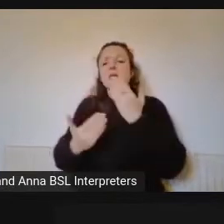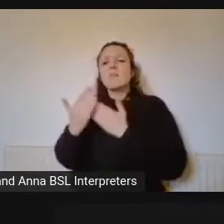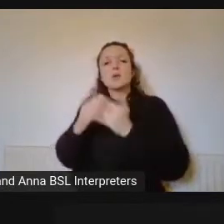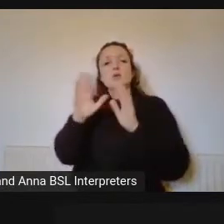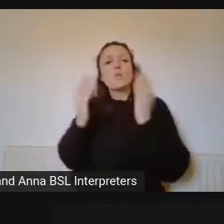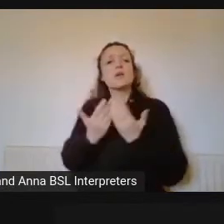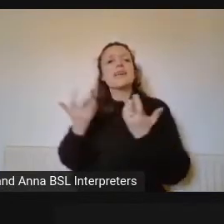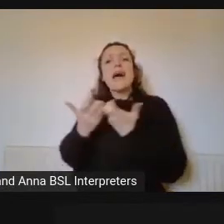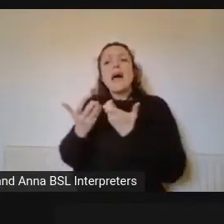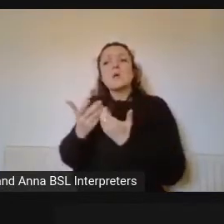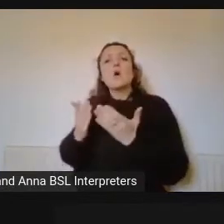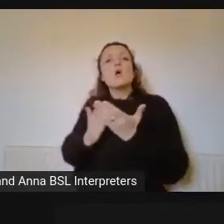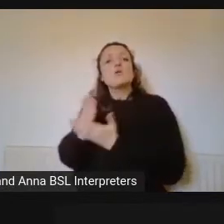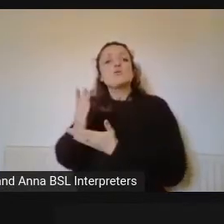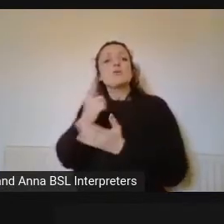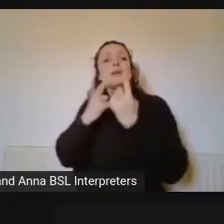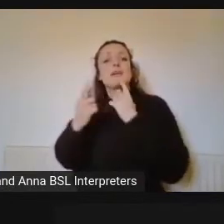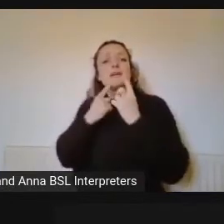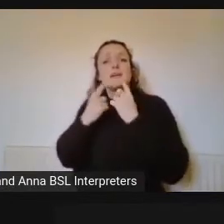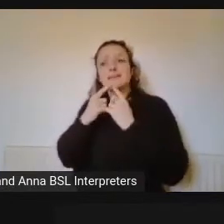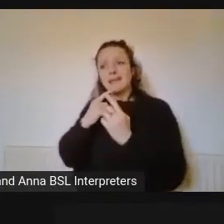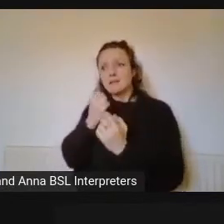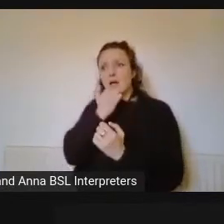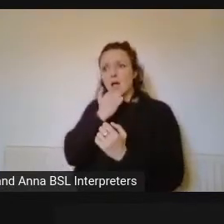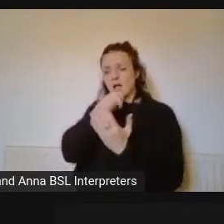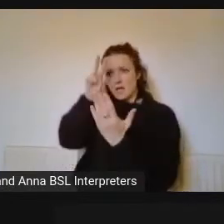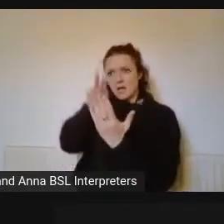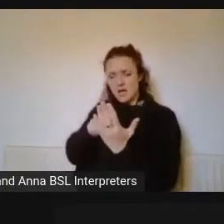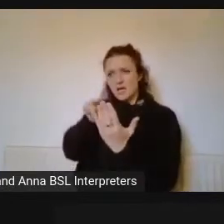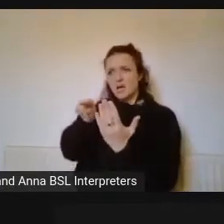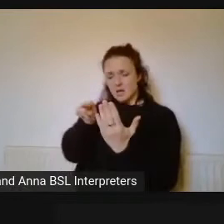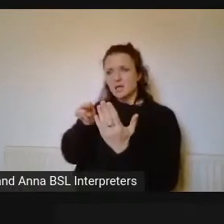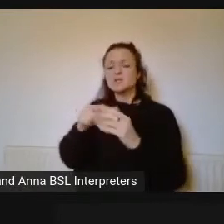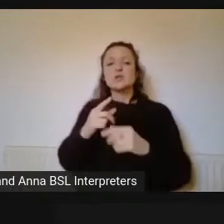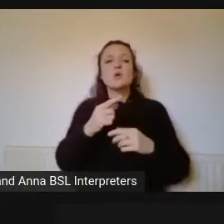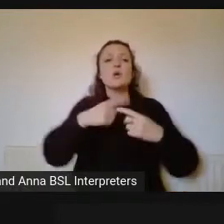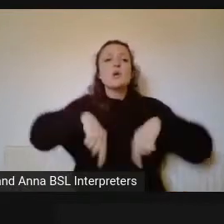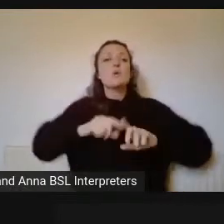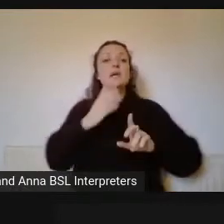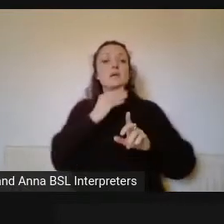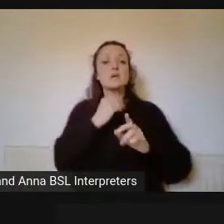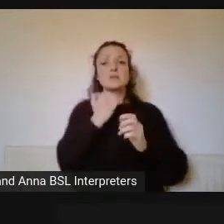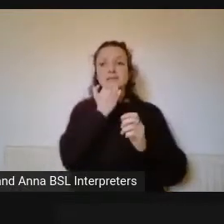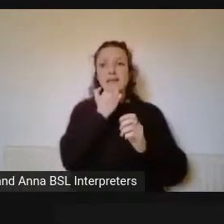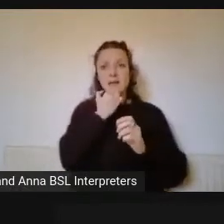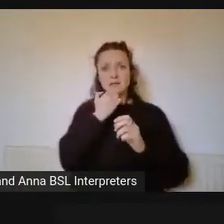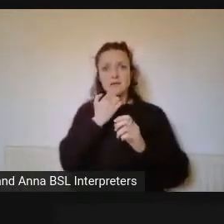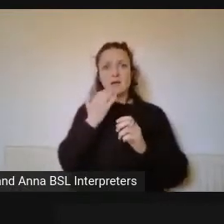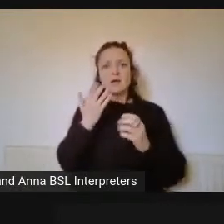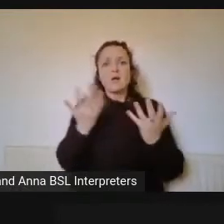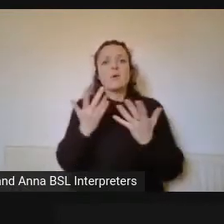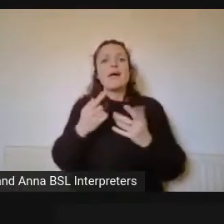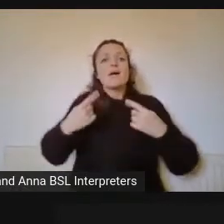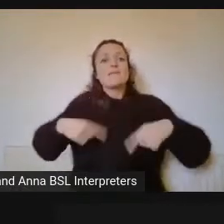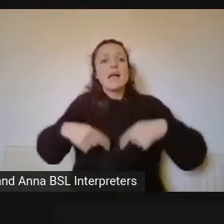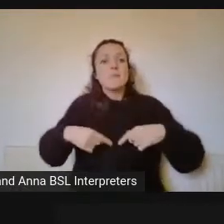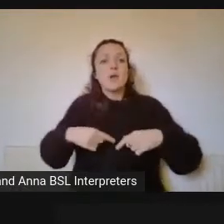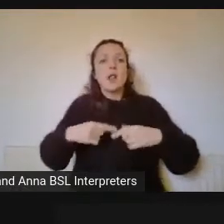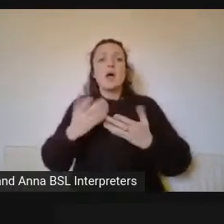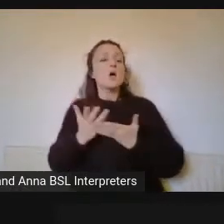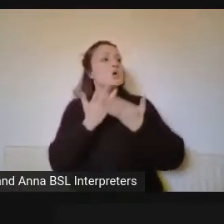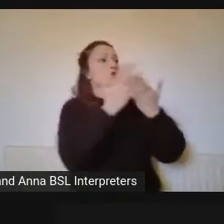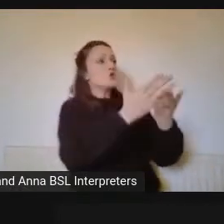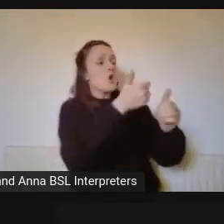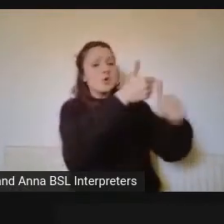trying to do both. And so we've been using data where available to provide a business case for companies to do good. Those